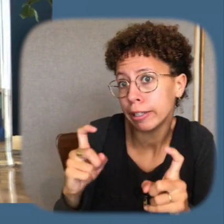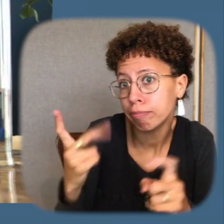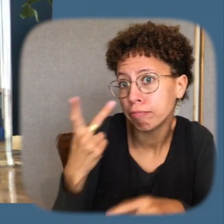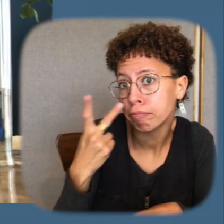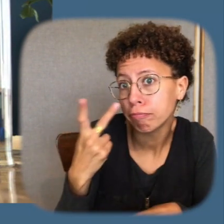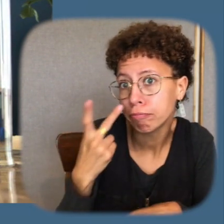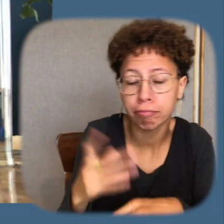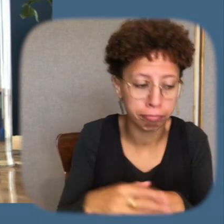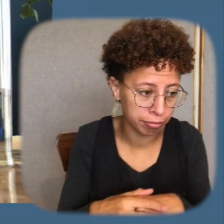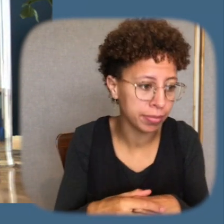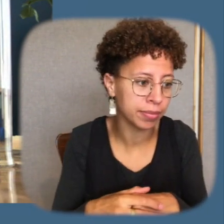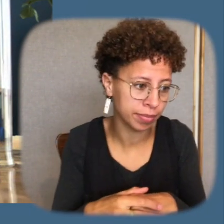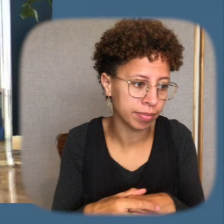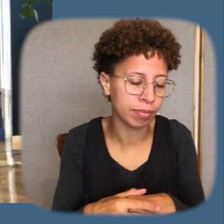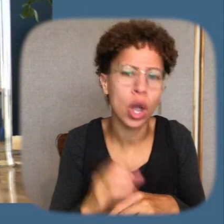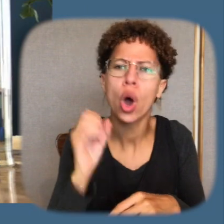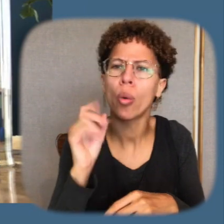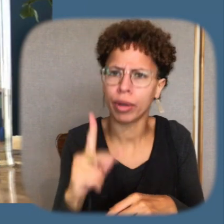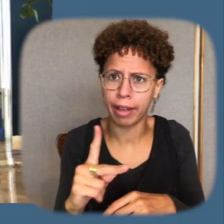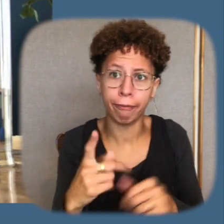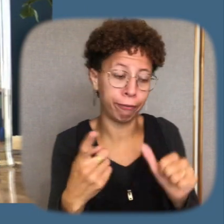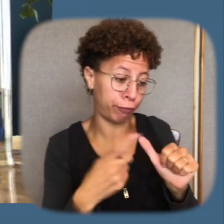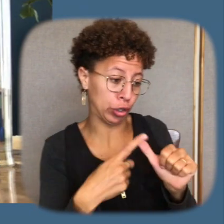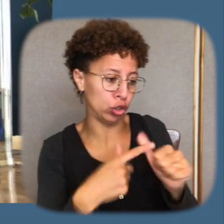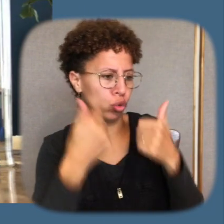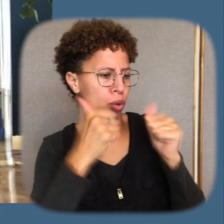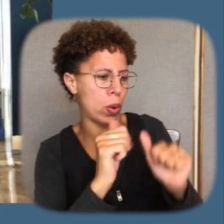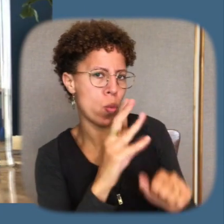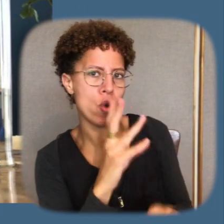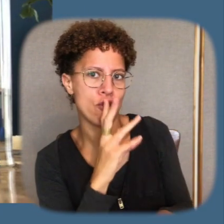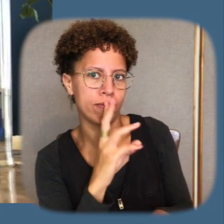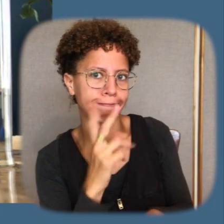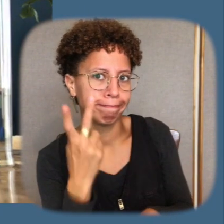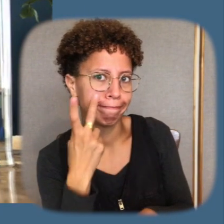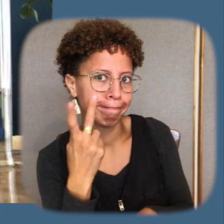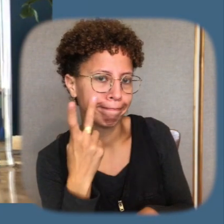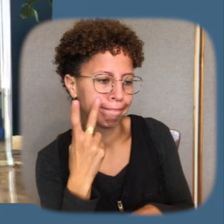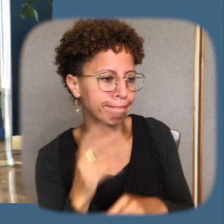So let's try the water first.